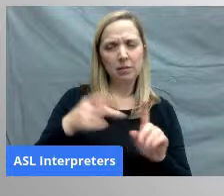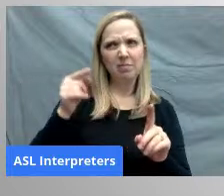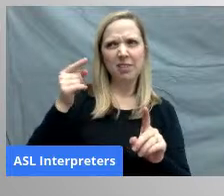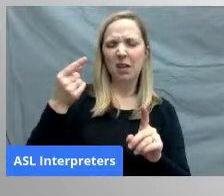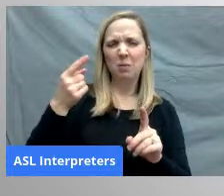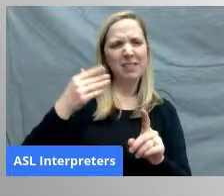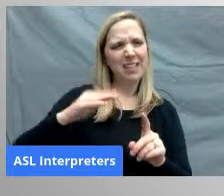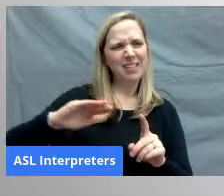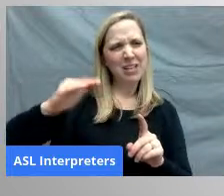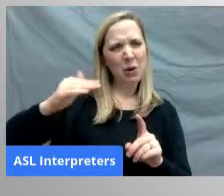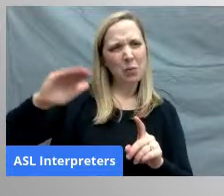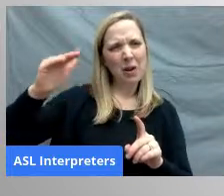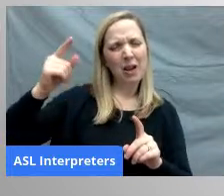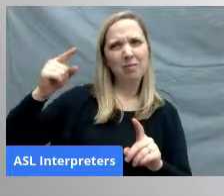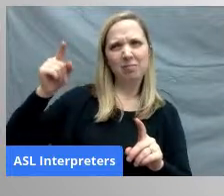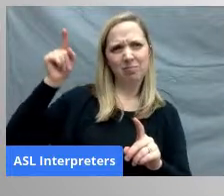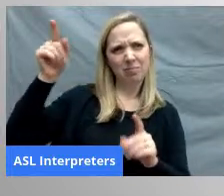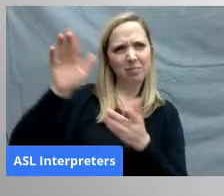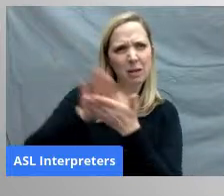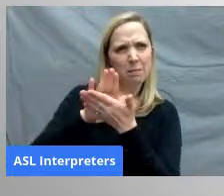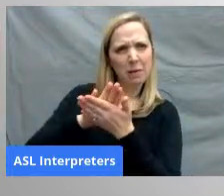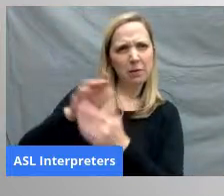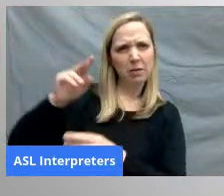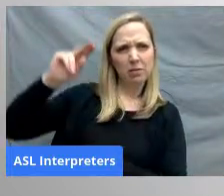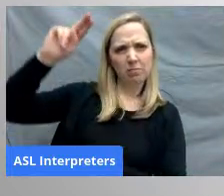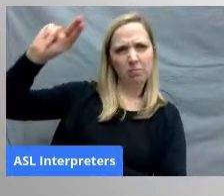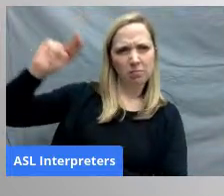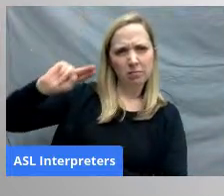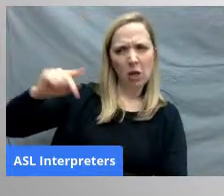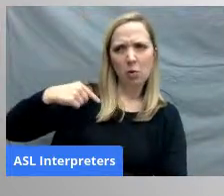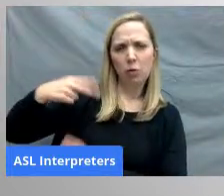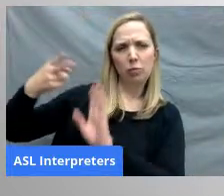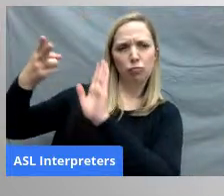but she said we did not vote the last 2 years.